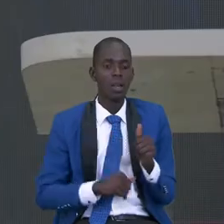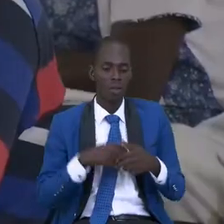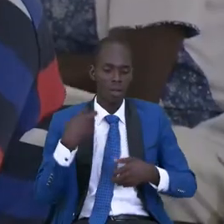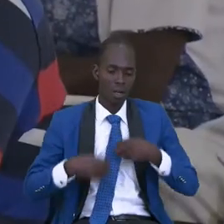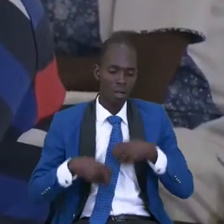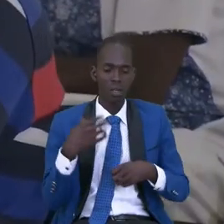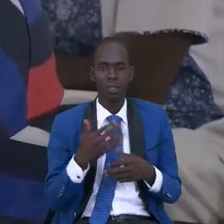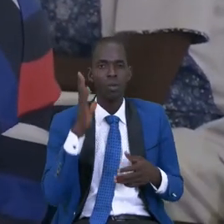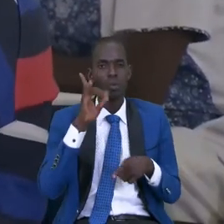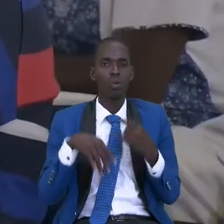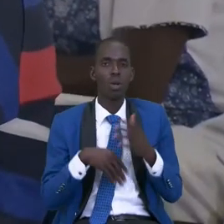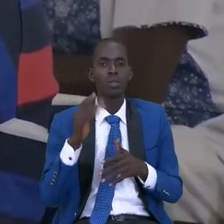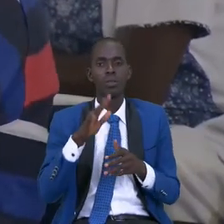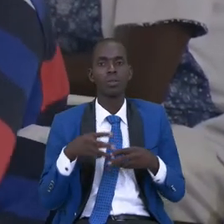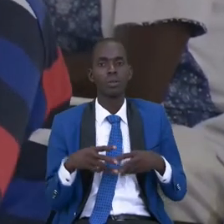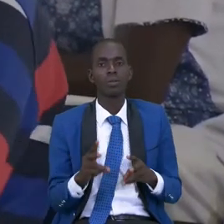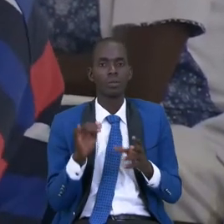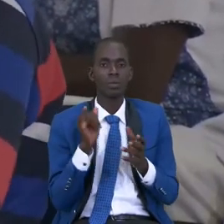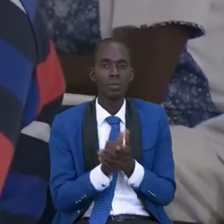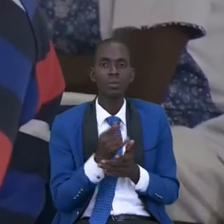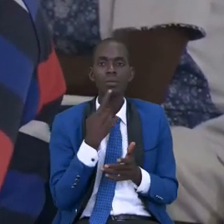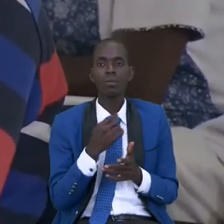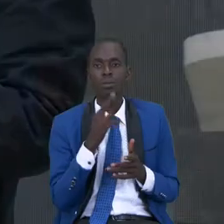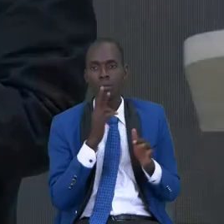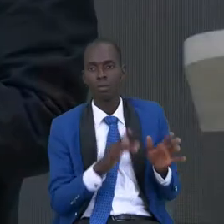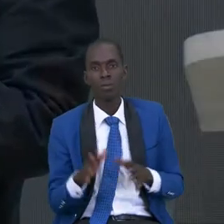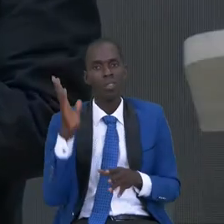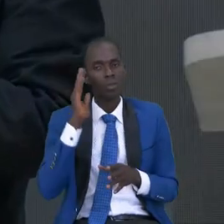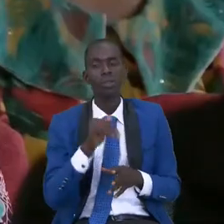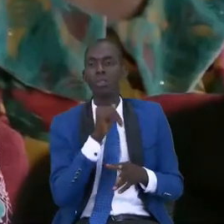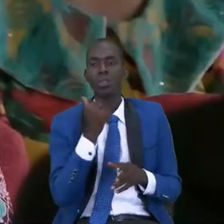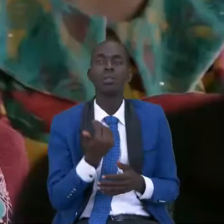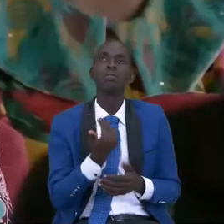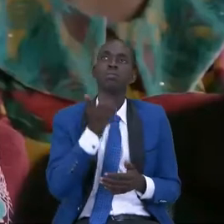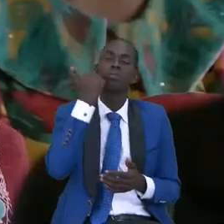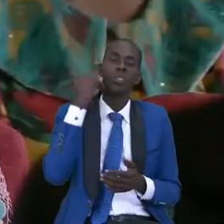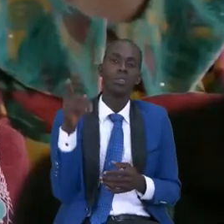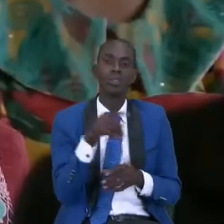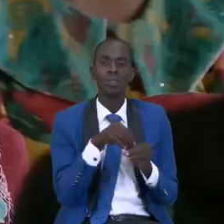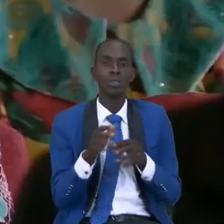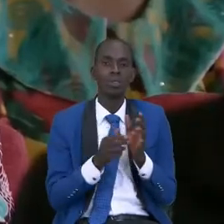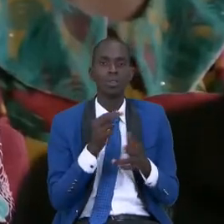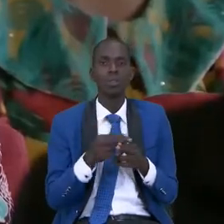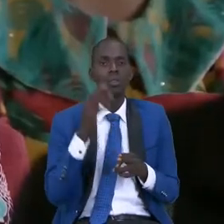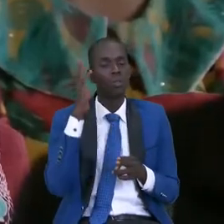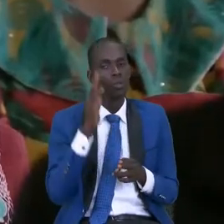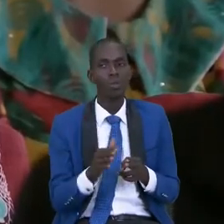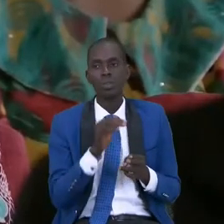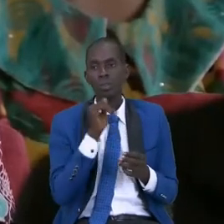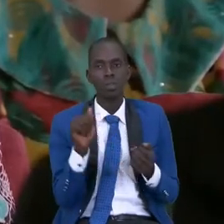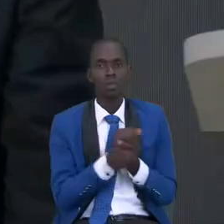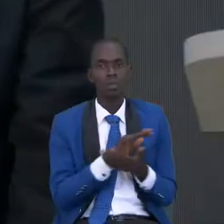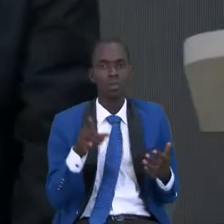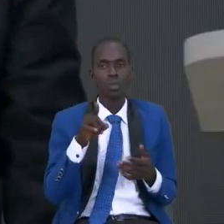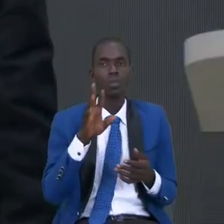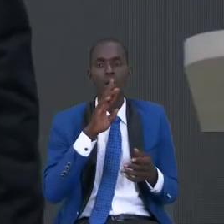That Red Sea will not swallow you up. will not drown you. You're going to